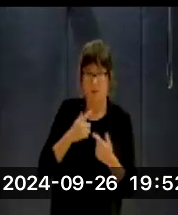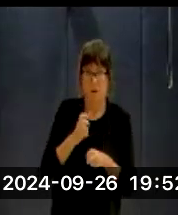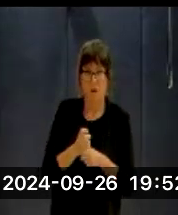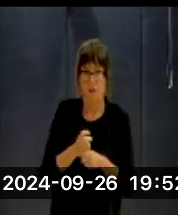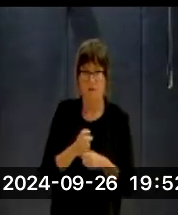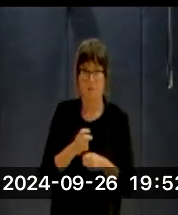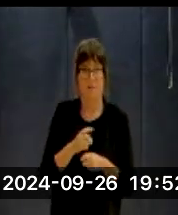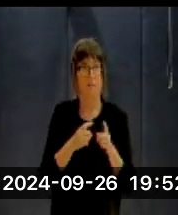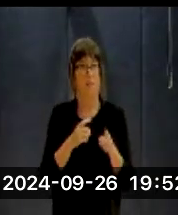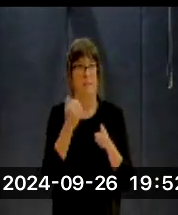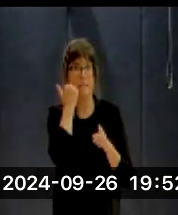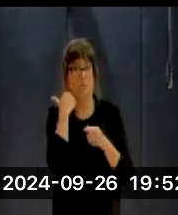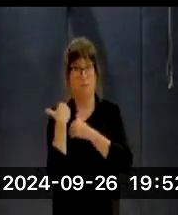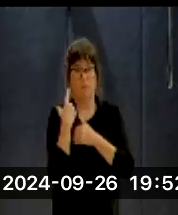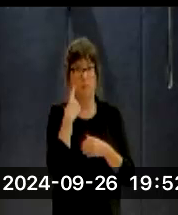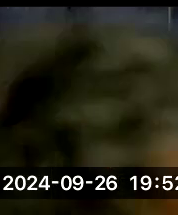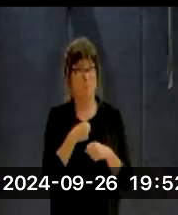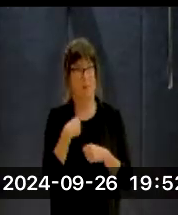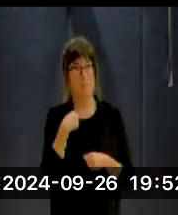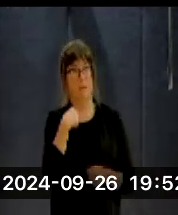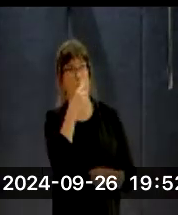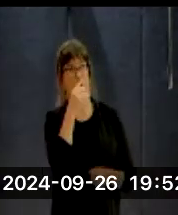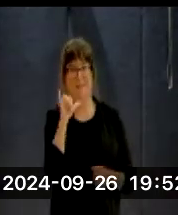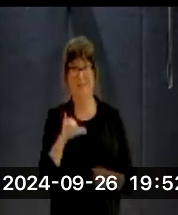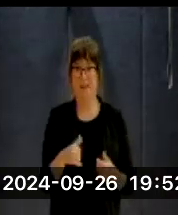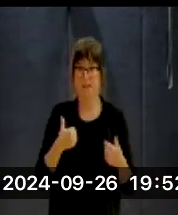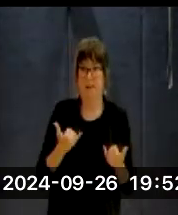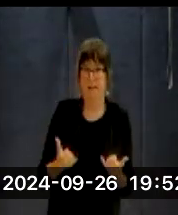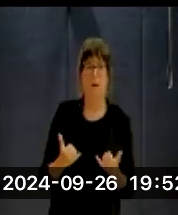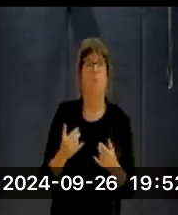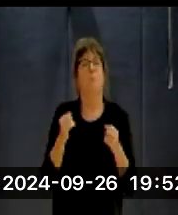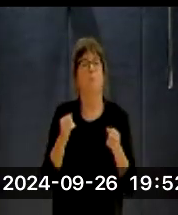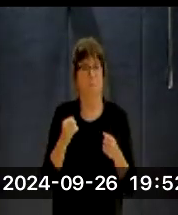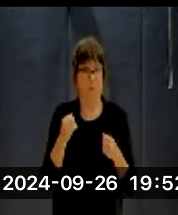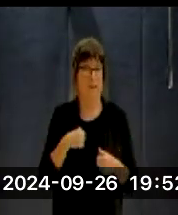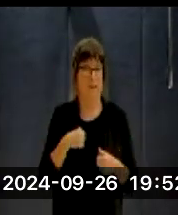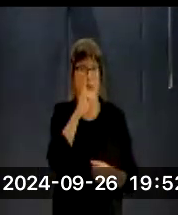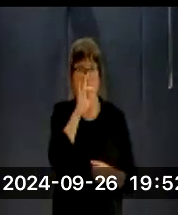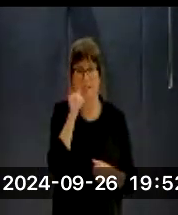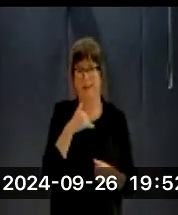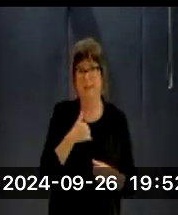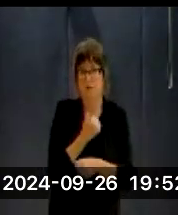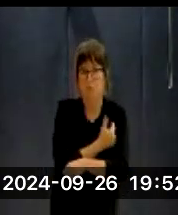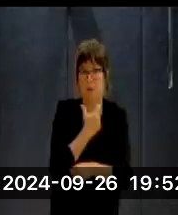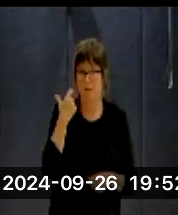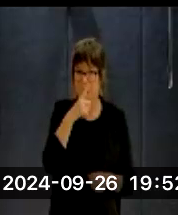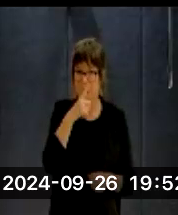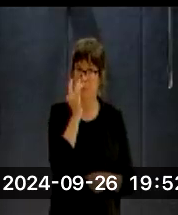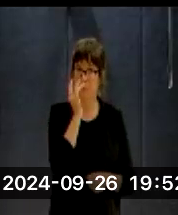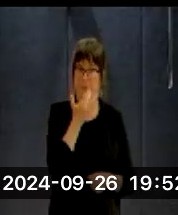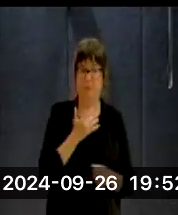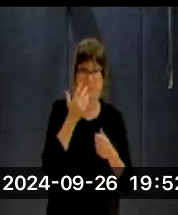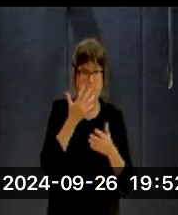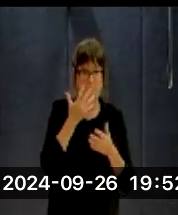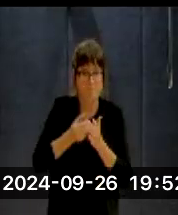right? I now kind of have what some people would consider a drug addict look because I'm missing teeth because of what the dentist did to me, right? So now I